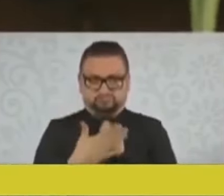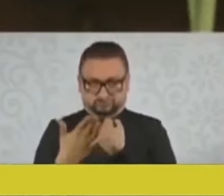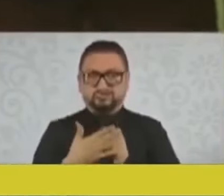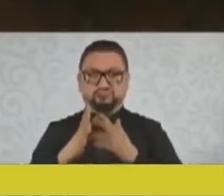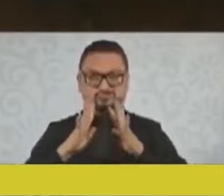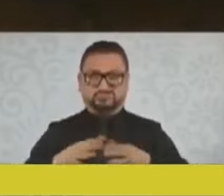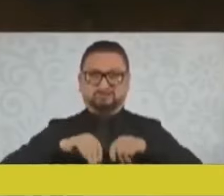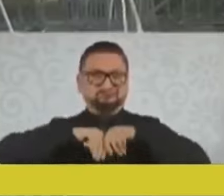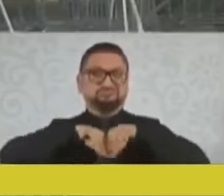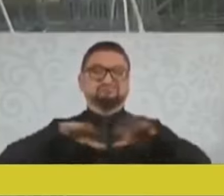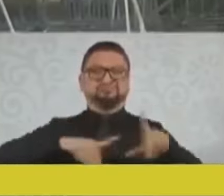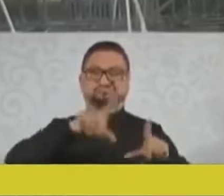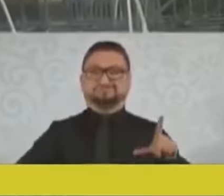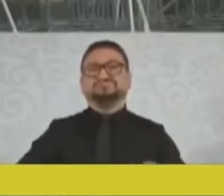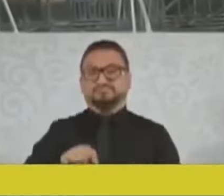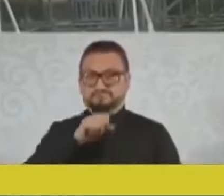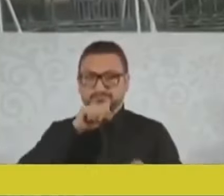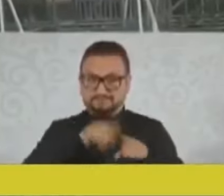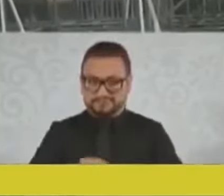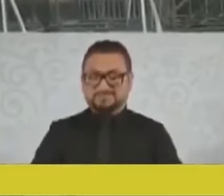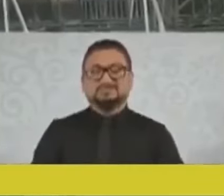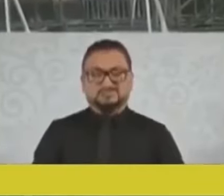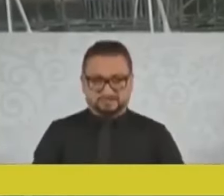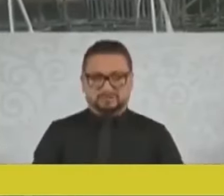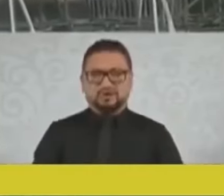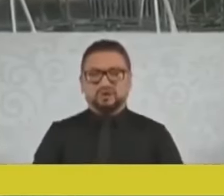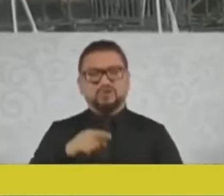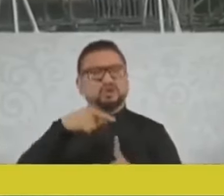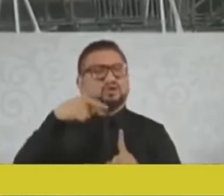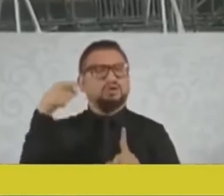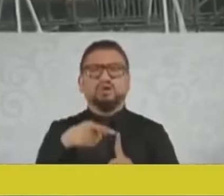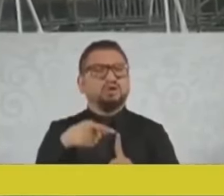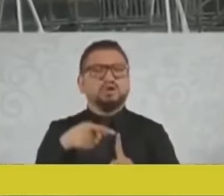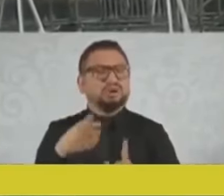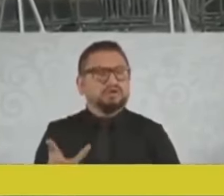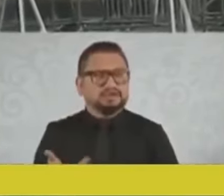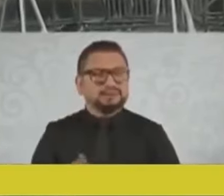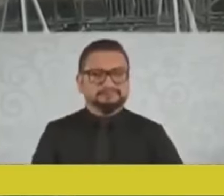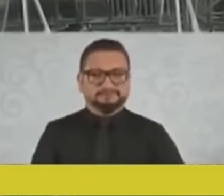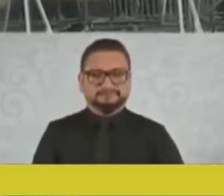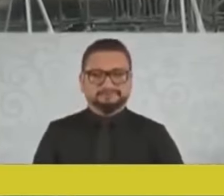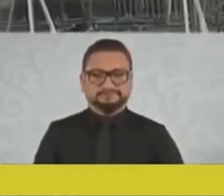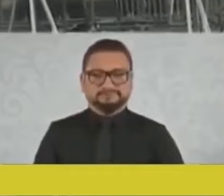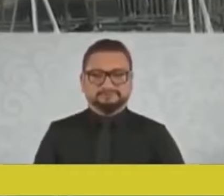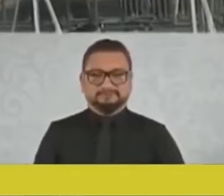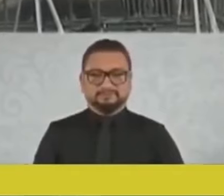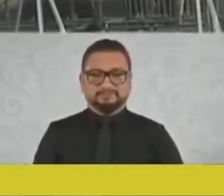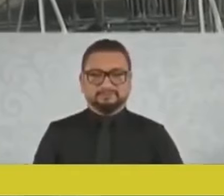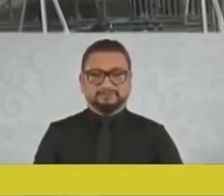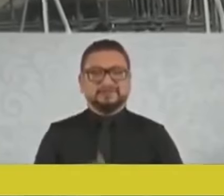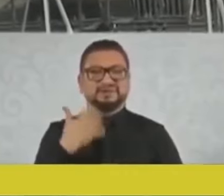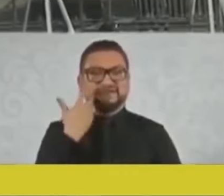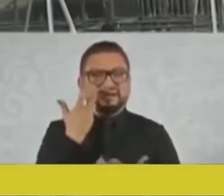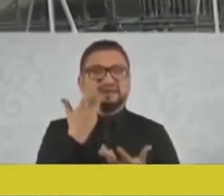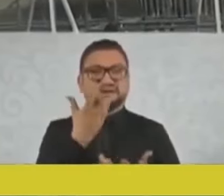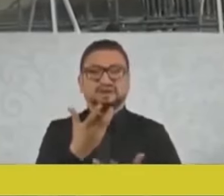of La Salud. We will take it to the whole country. The objective of this is